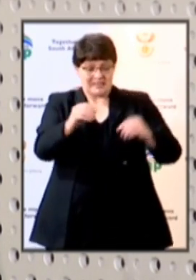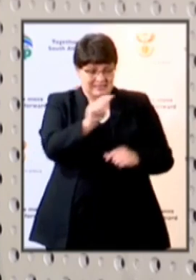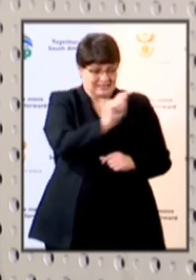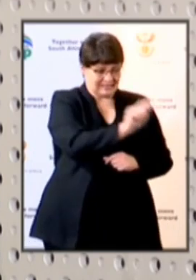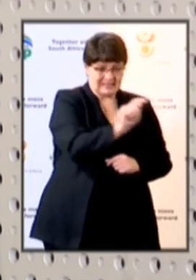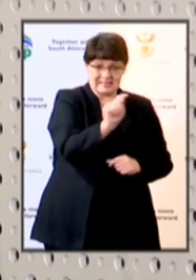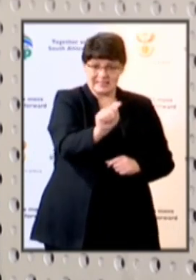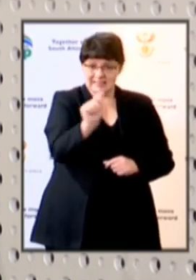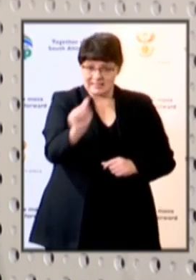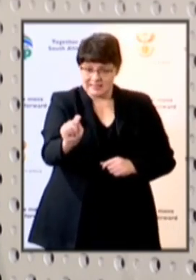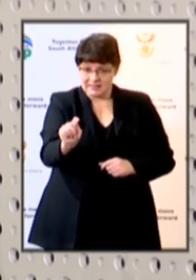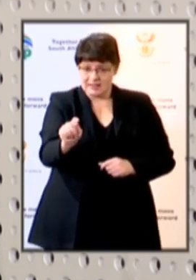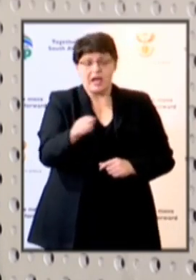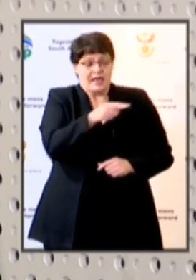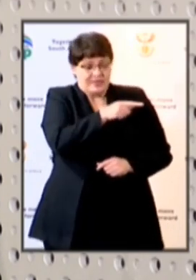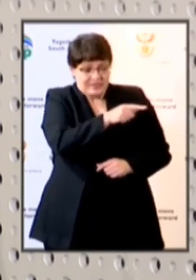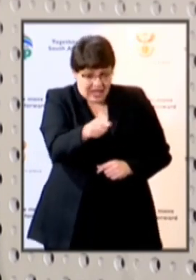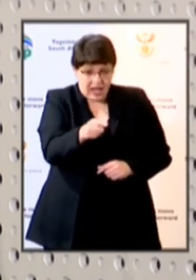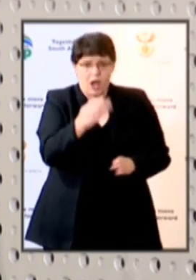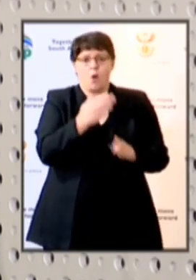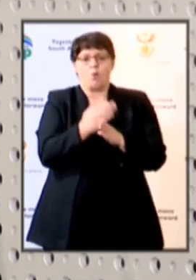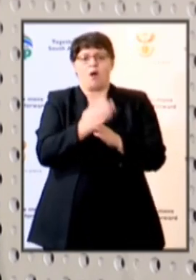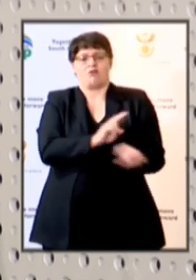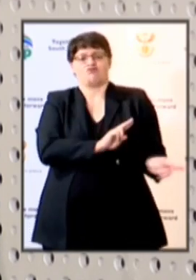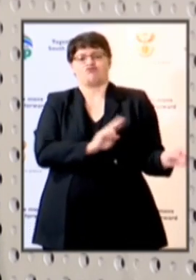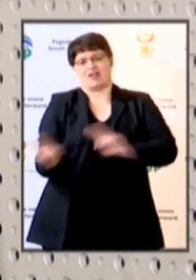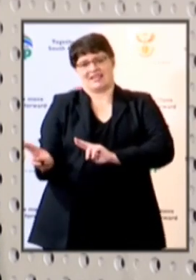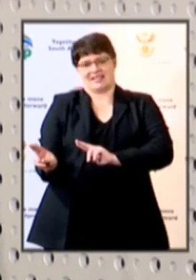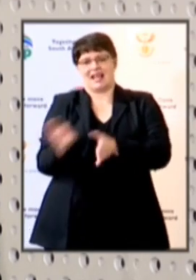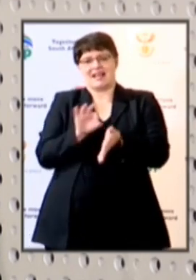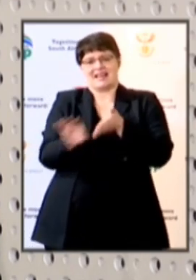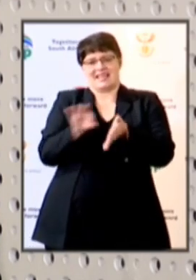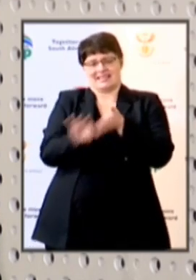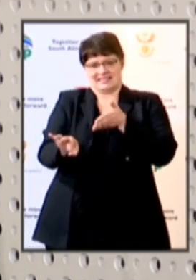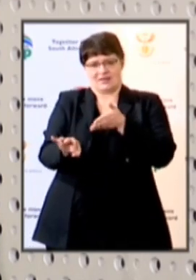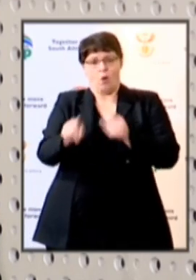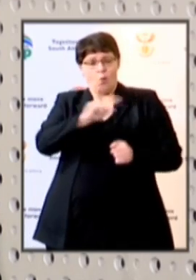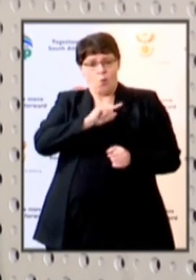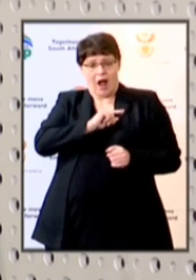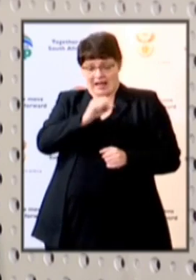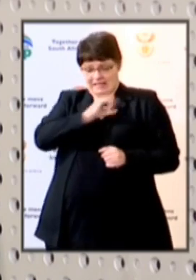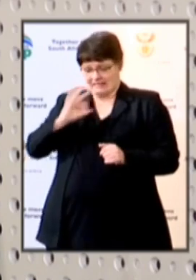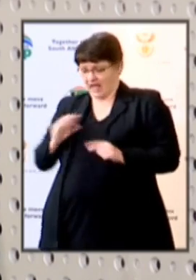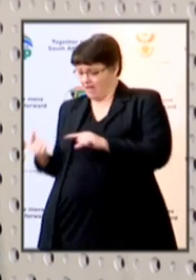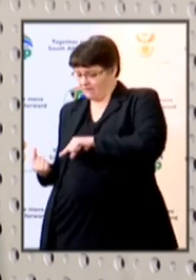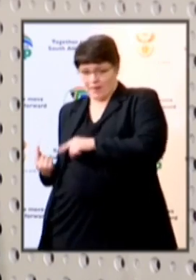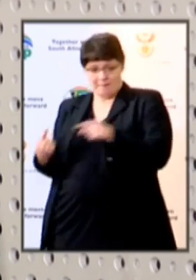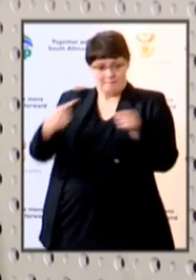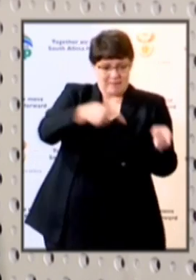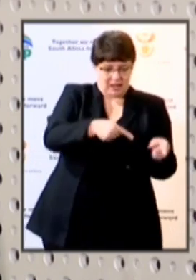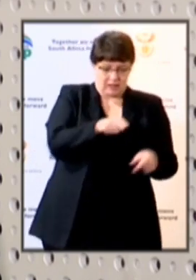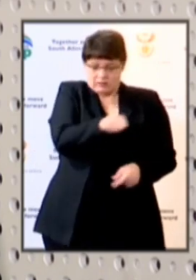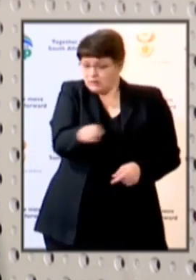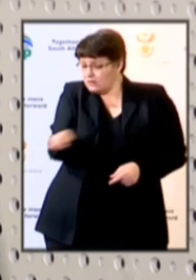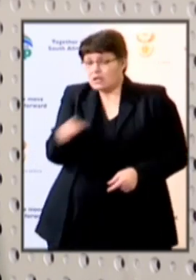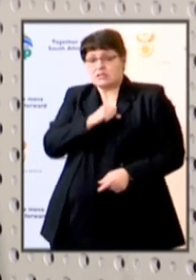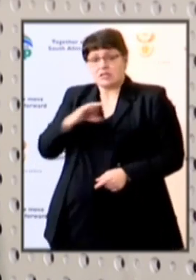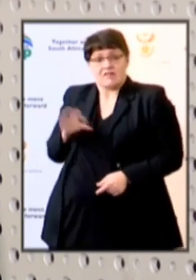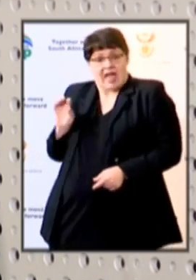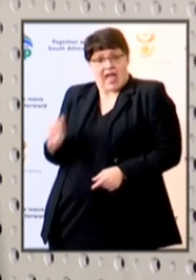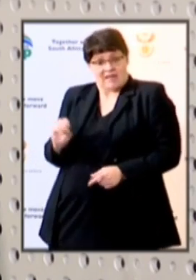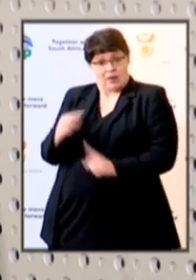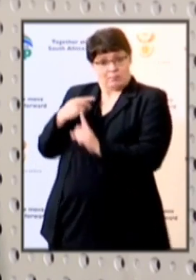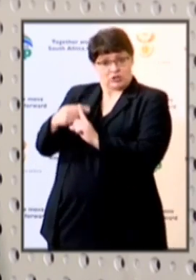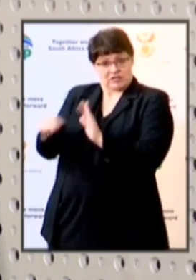get the workplaces ready for a period of COVID. The experts tell us that we need to